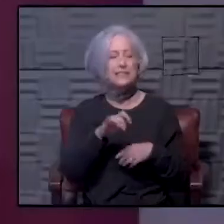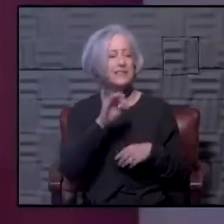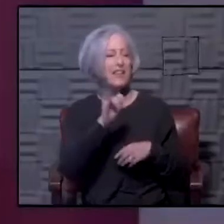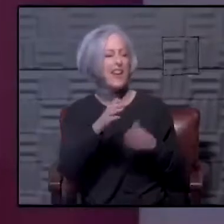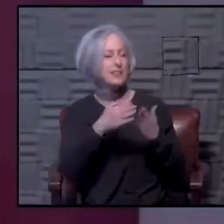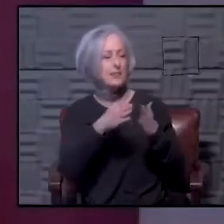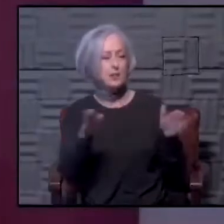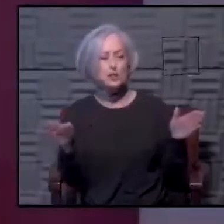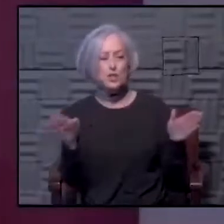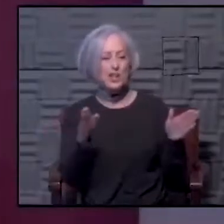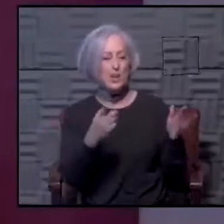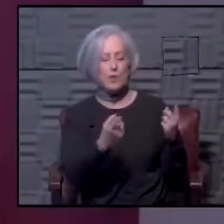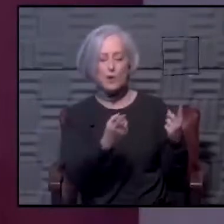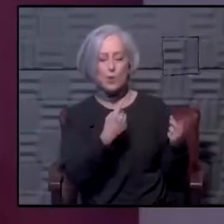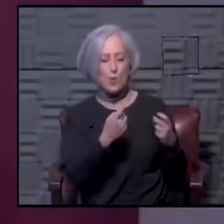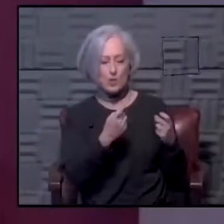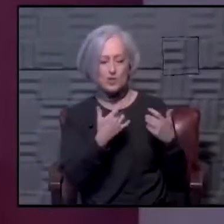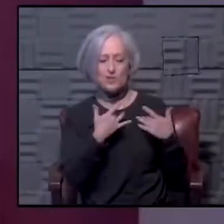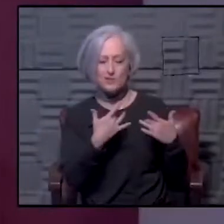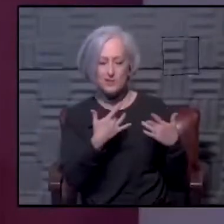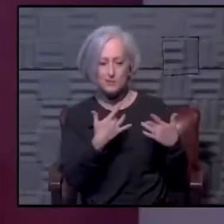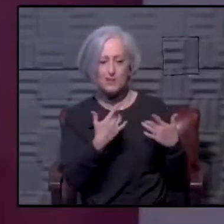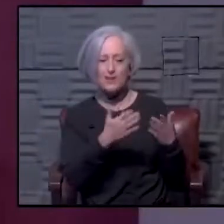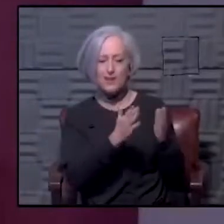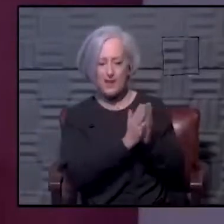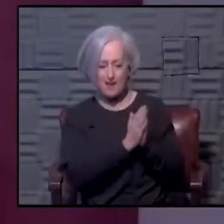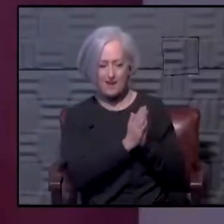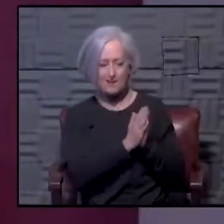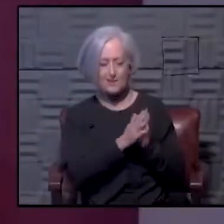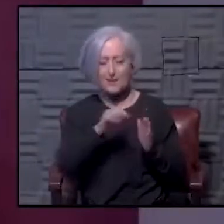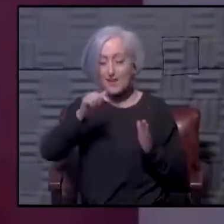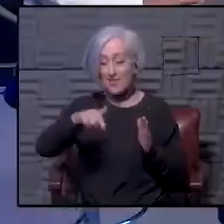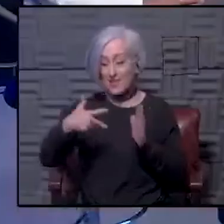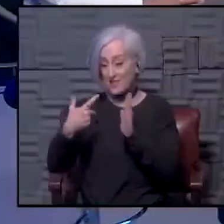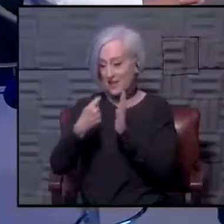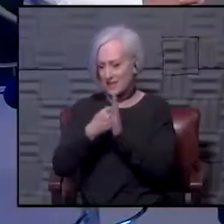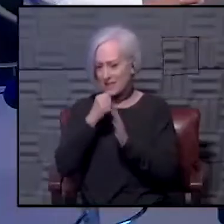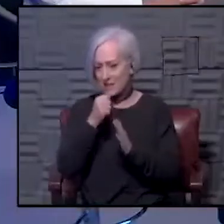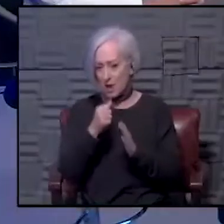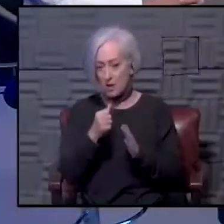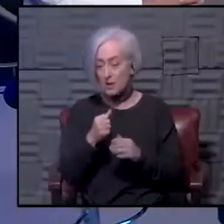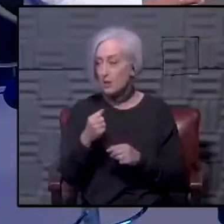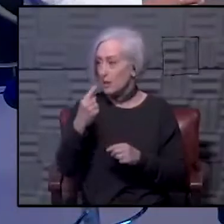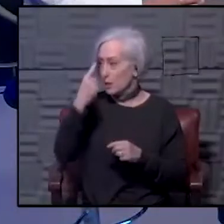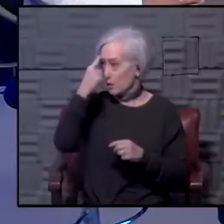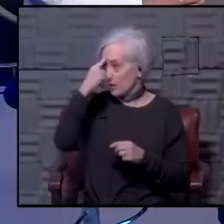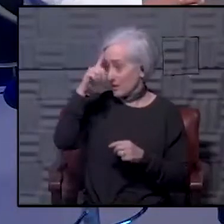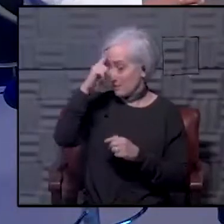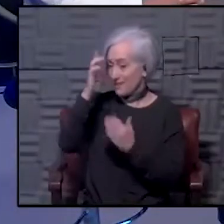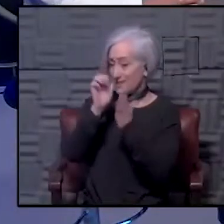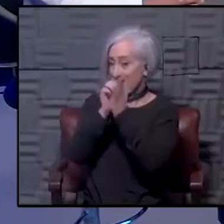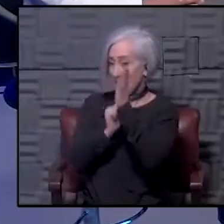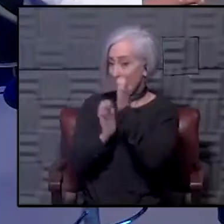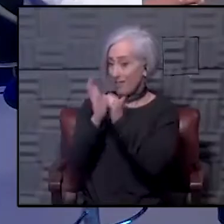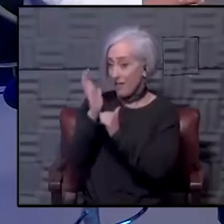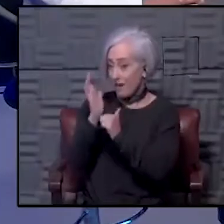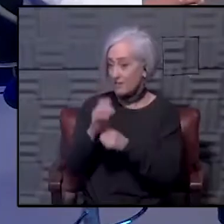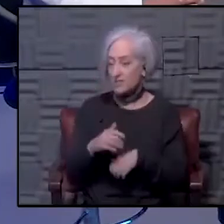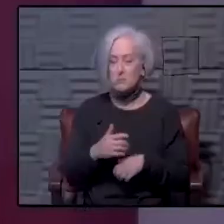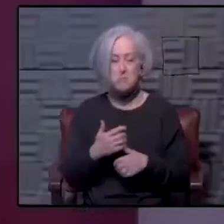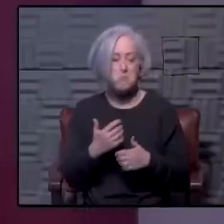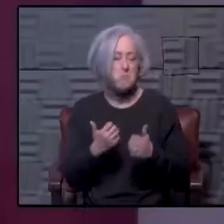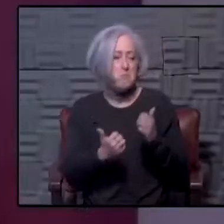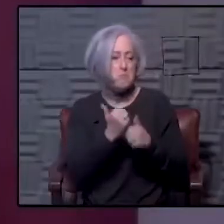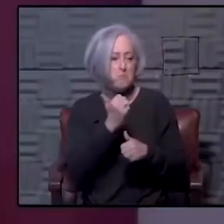know if there's anything actually within this vaccine that has a, Yeah. Is it because of the gloves? Well, our gloves, in most healthcare settings,